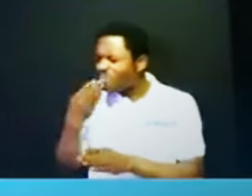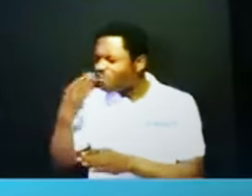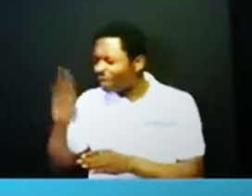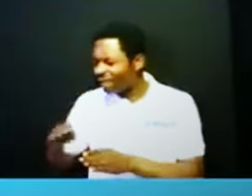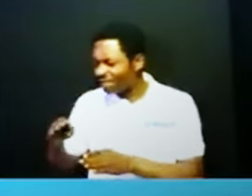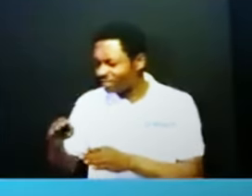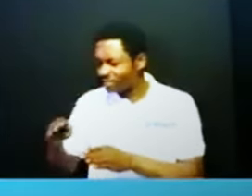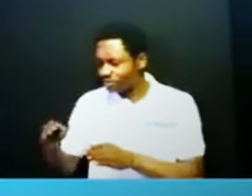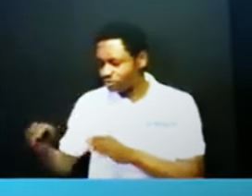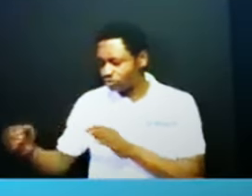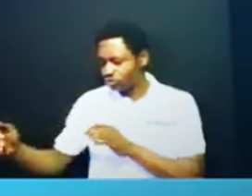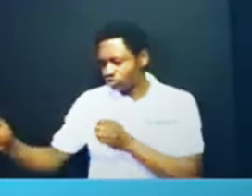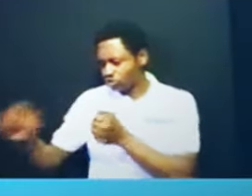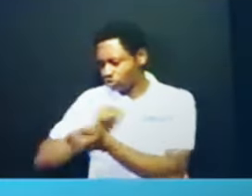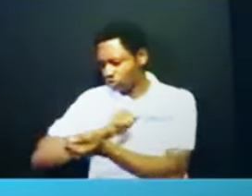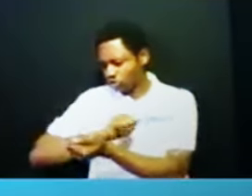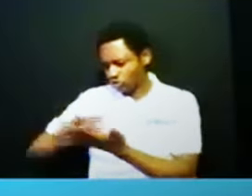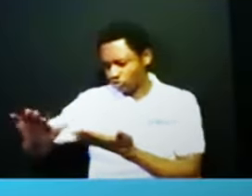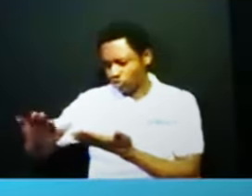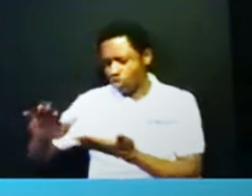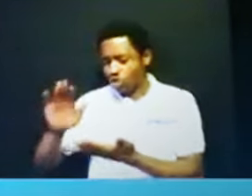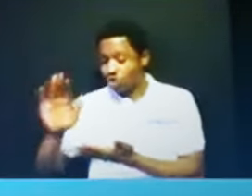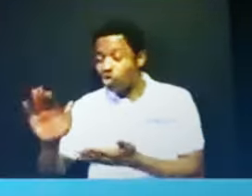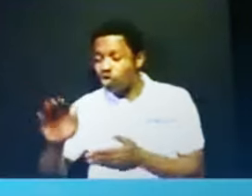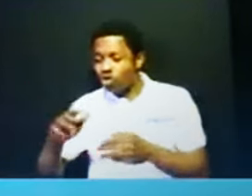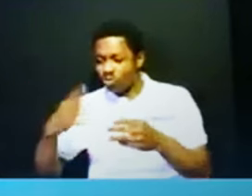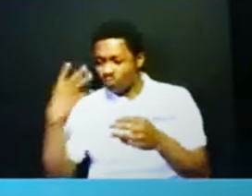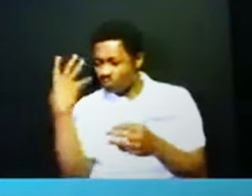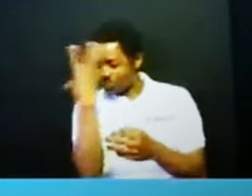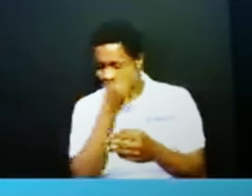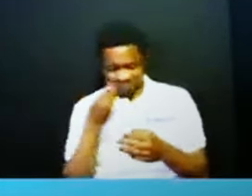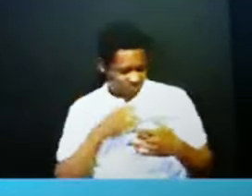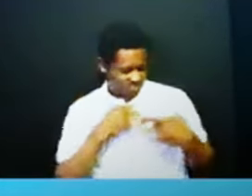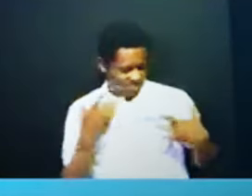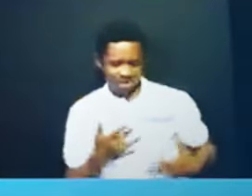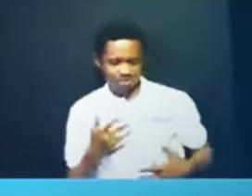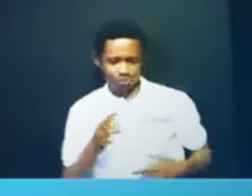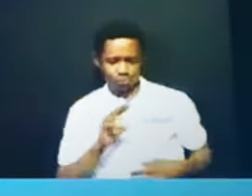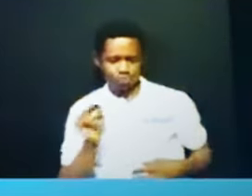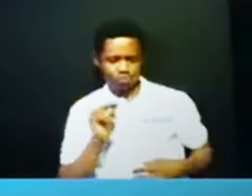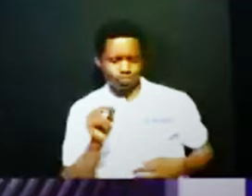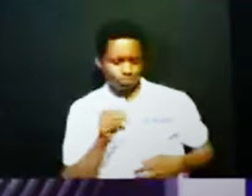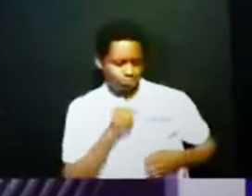heart? Have it in your